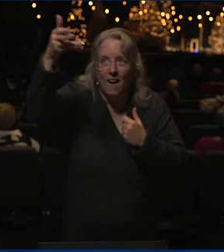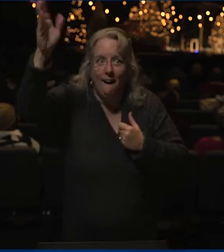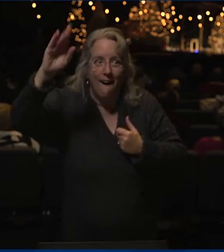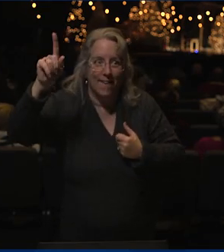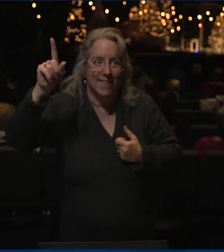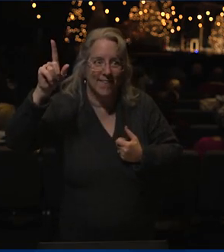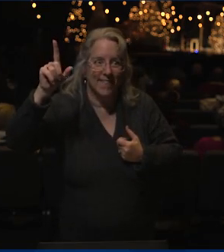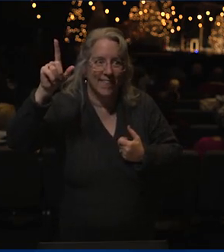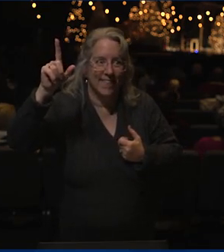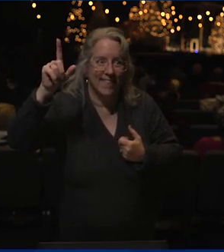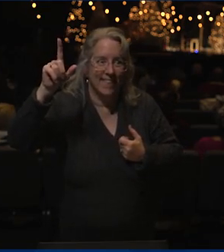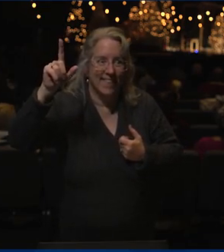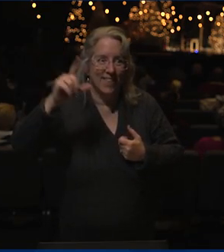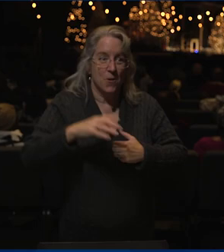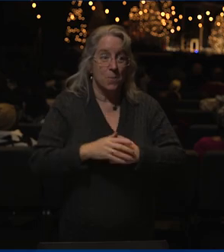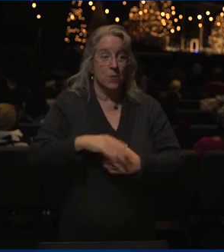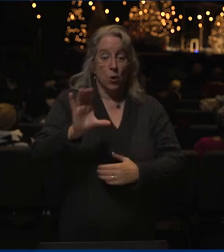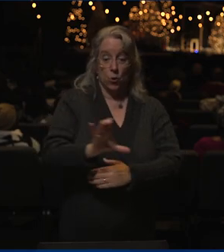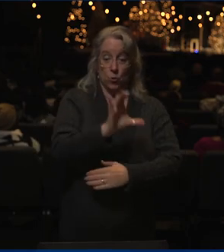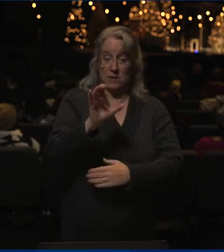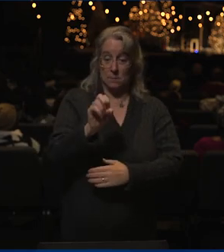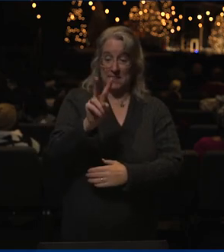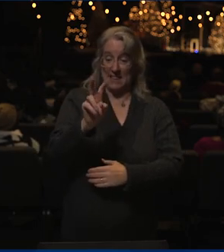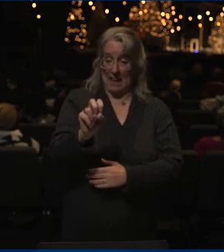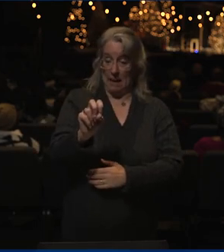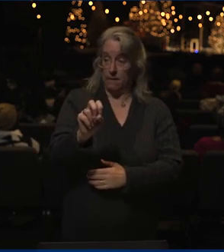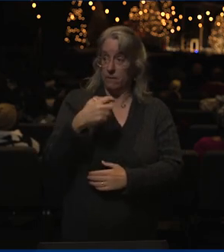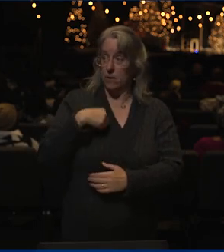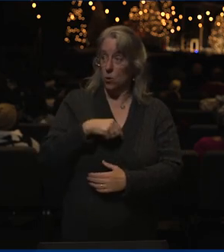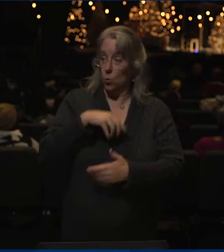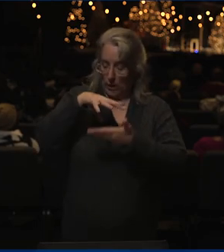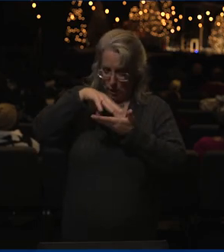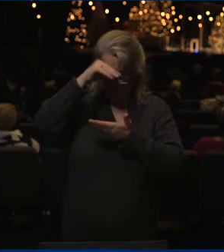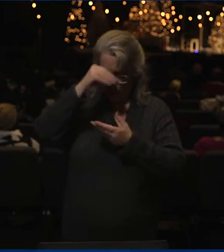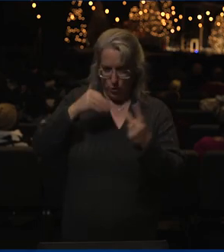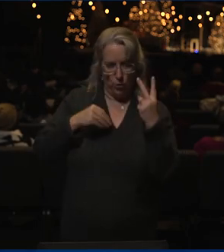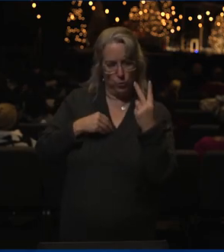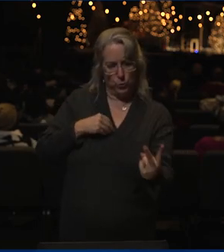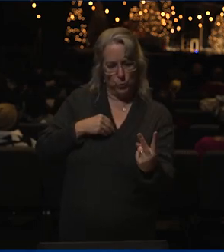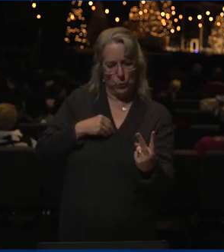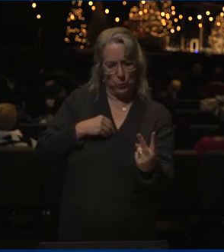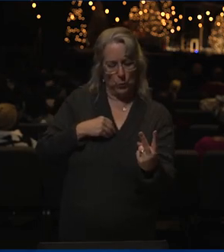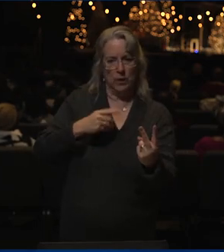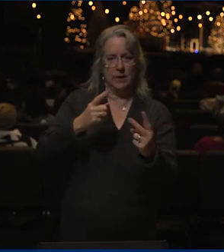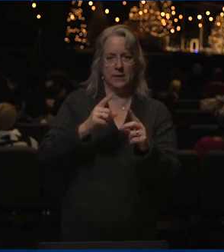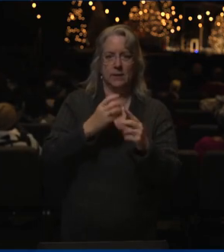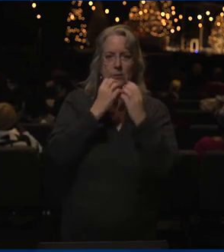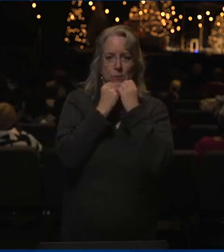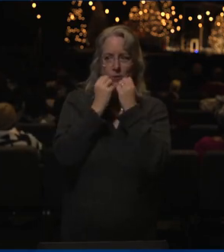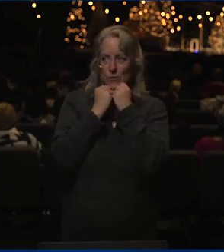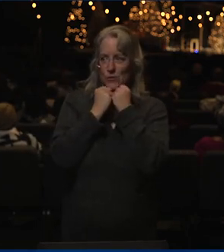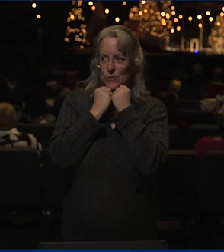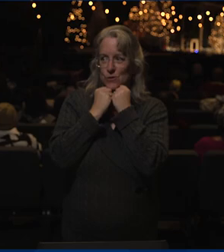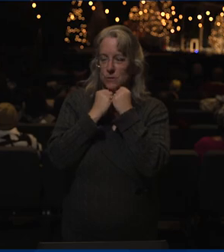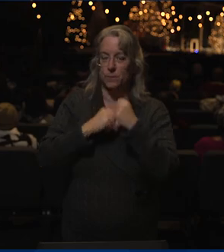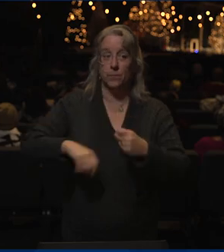Christmas Eve is when we discover two treasures. The first treasure is